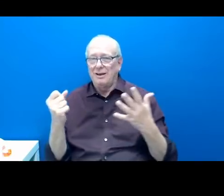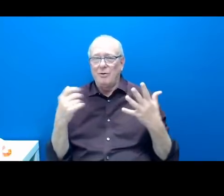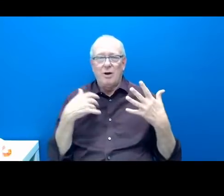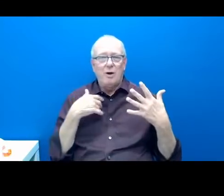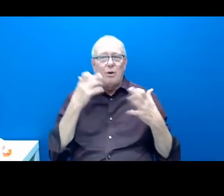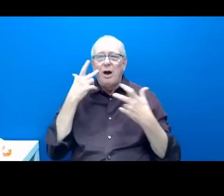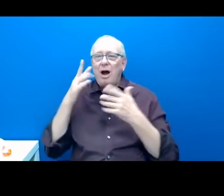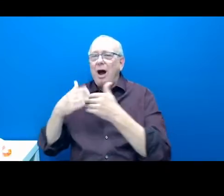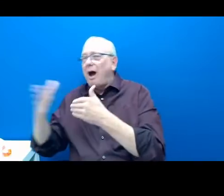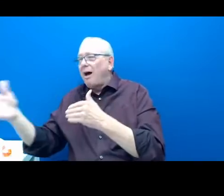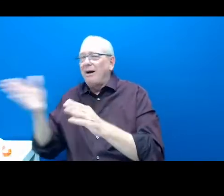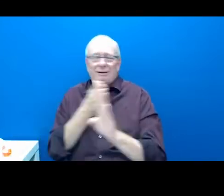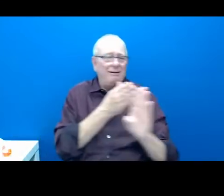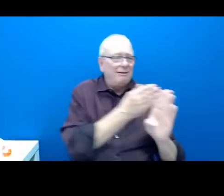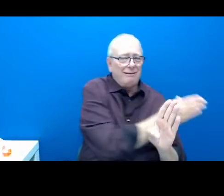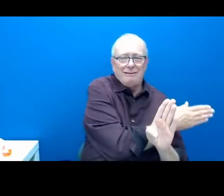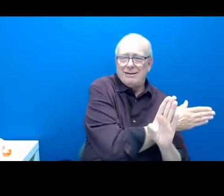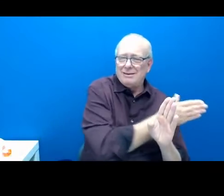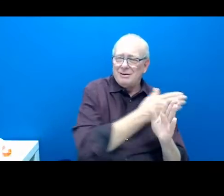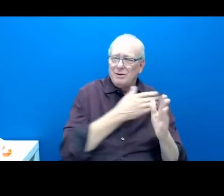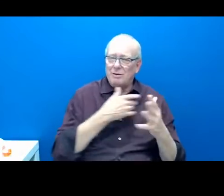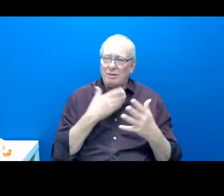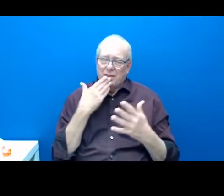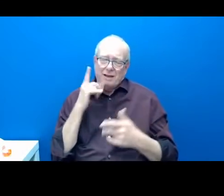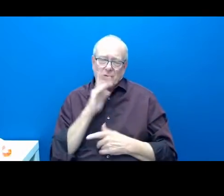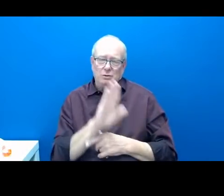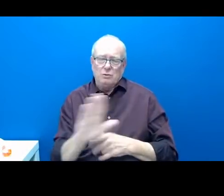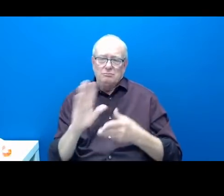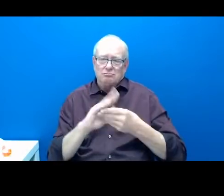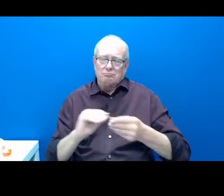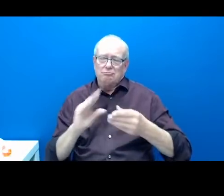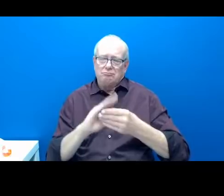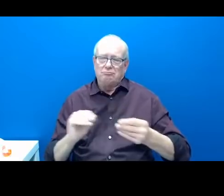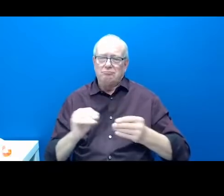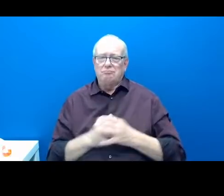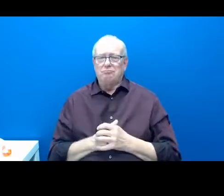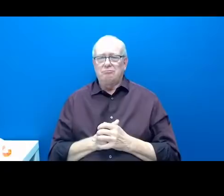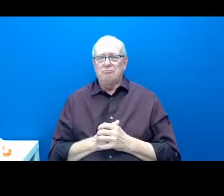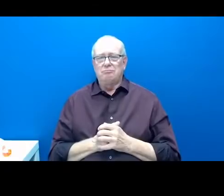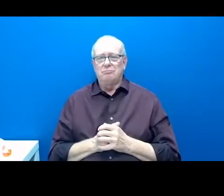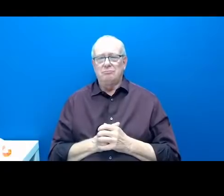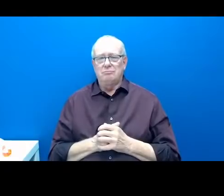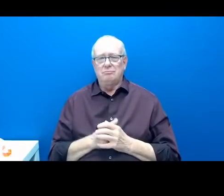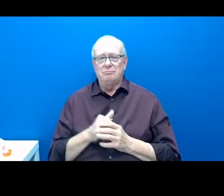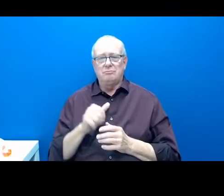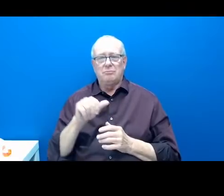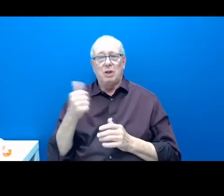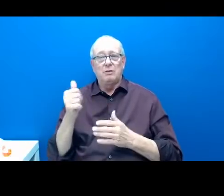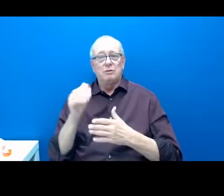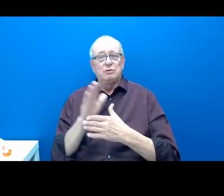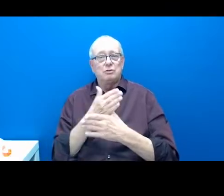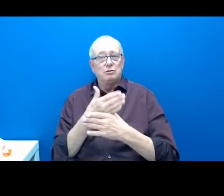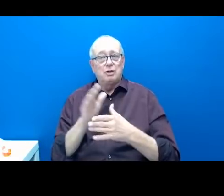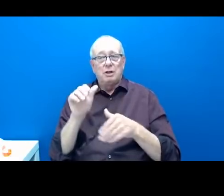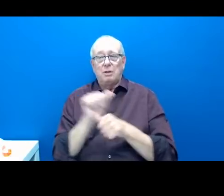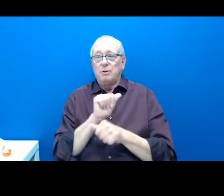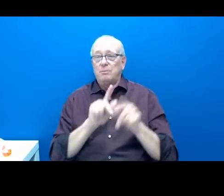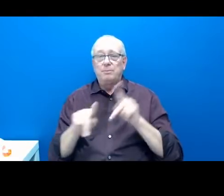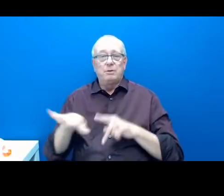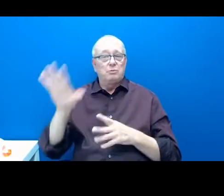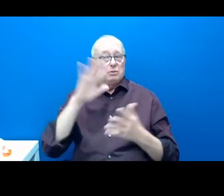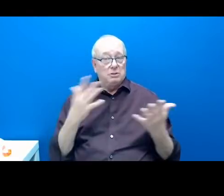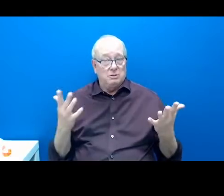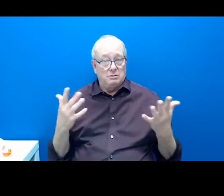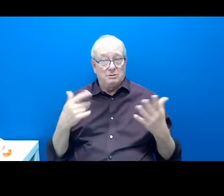your stories. And I think the other thing that I'd like to leave Albertans with, and I think this has been alluded to, is that we as